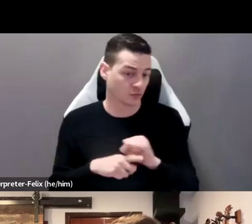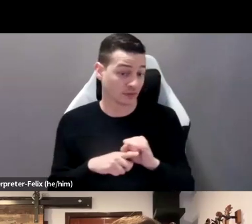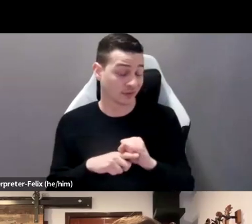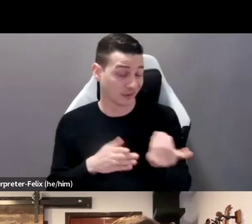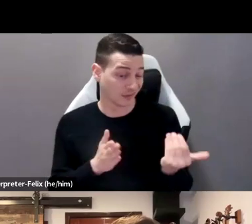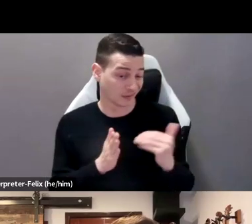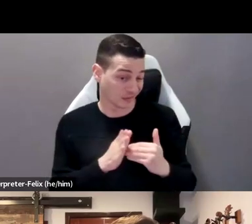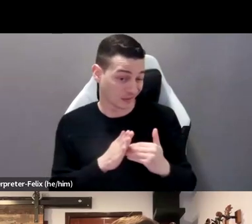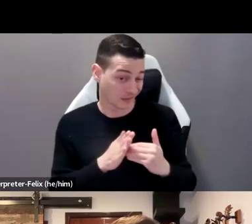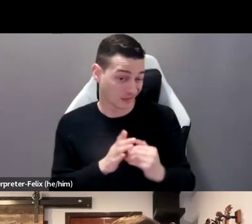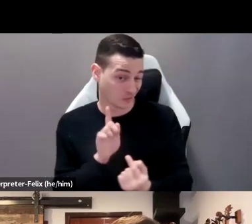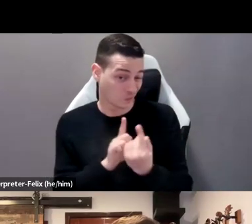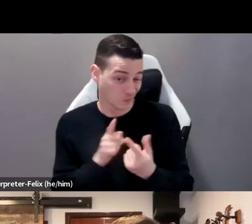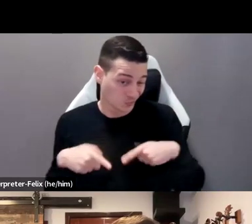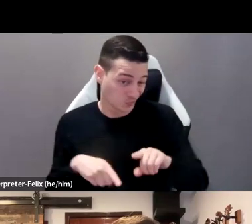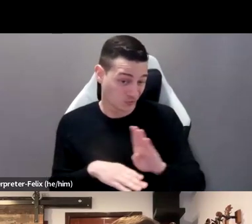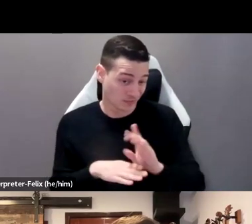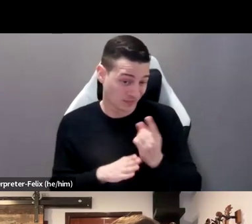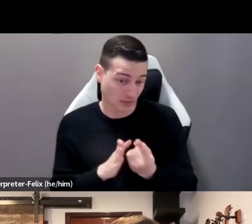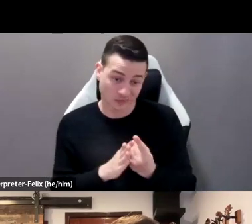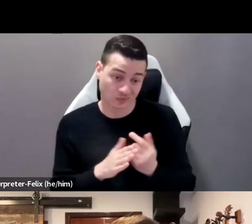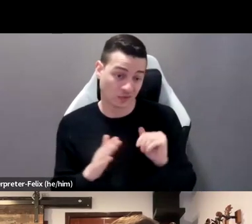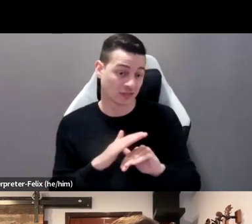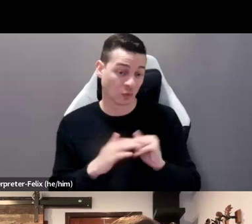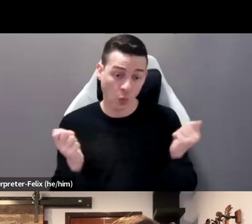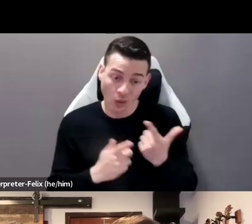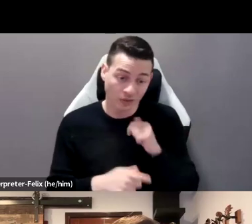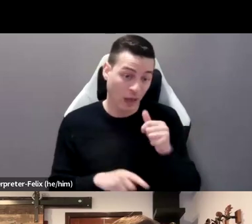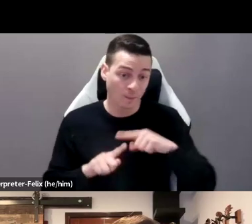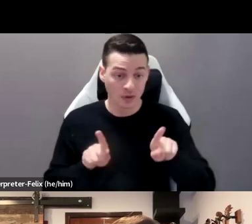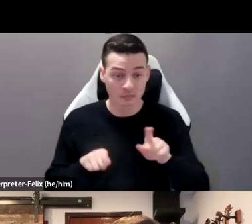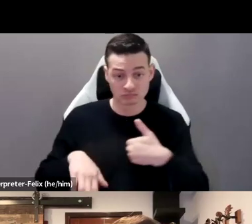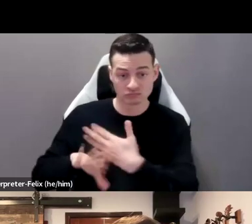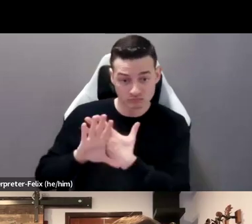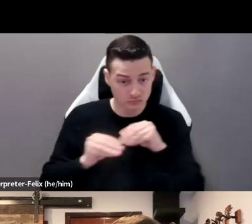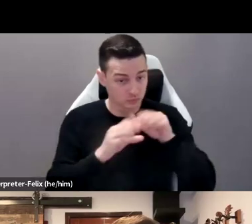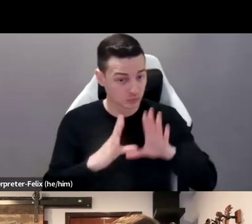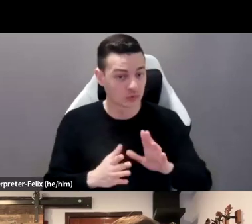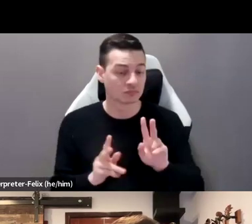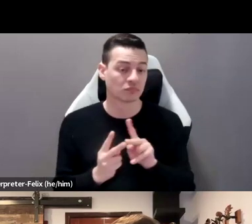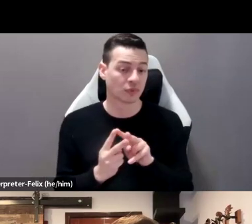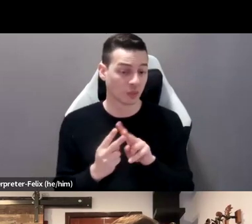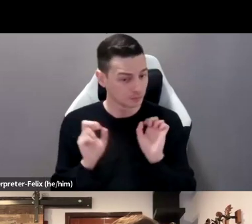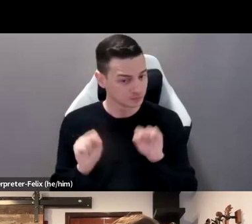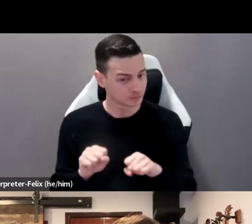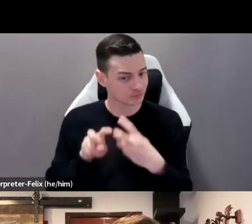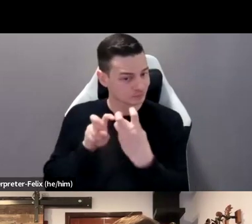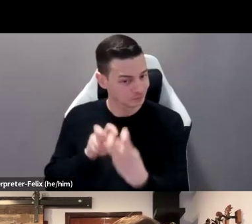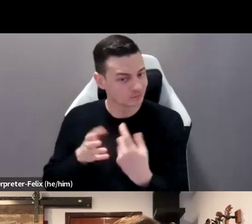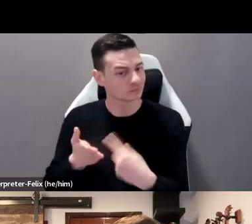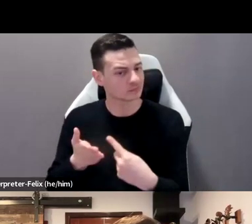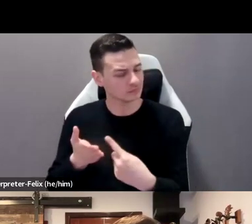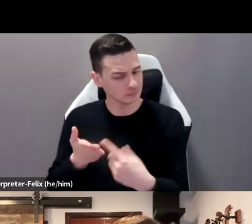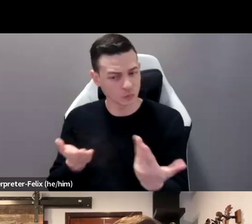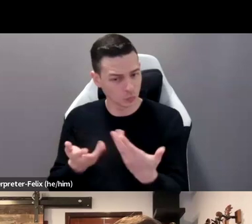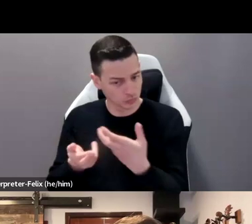not accessible to everybody. But they can meet one-on-one virtually or in person with a student and just help them navigate the resources